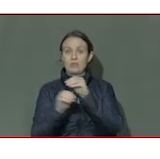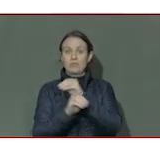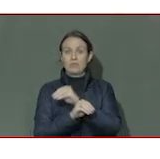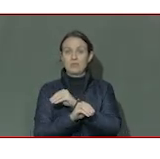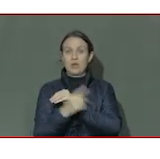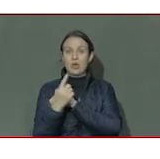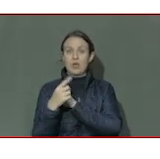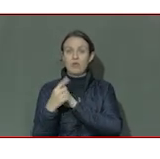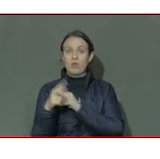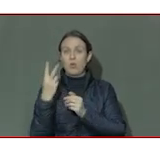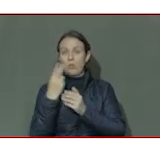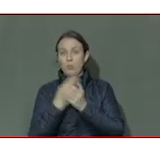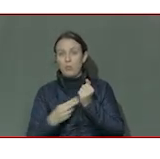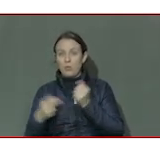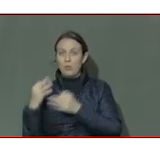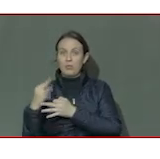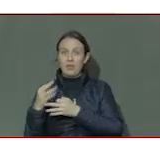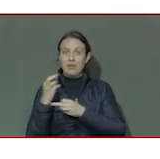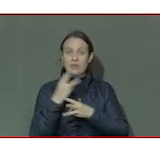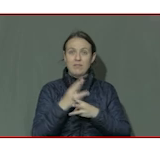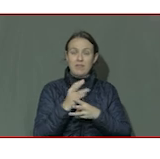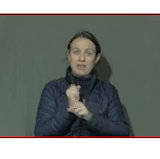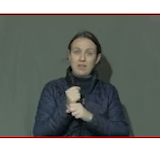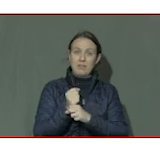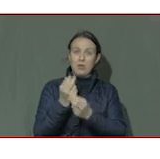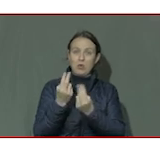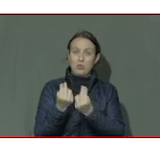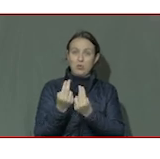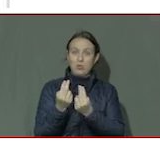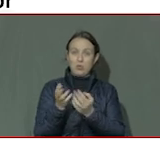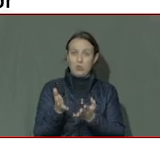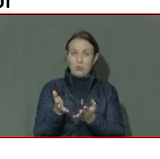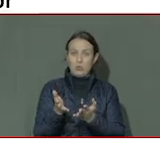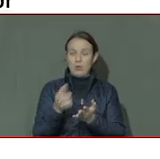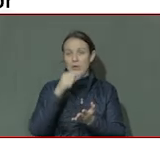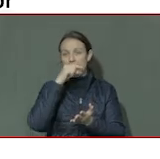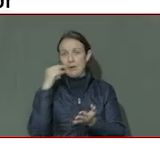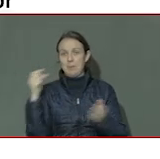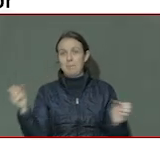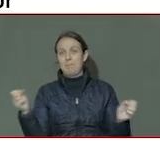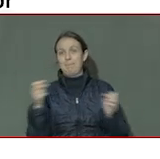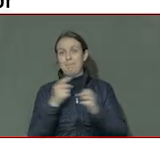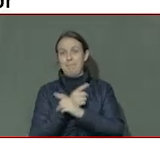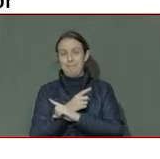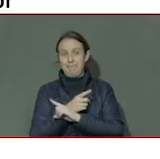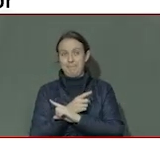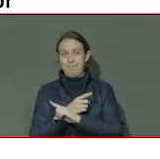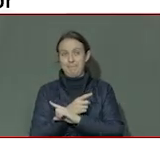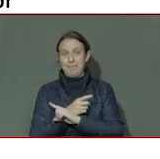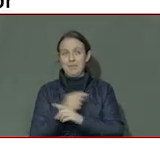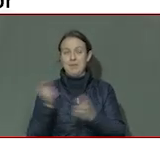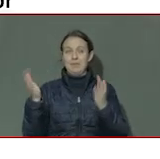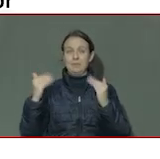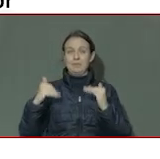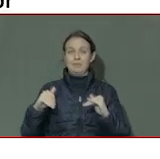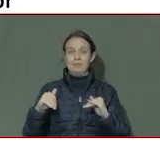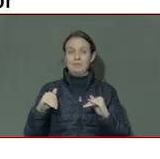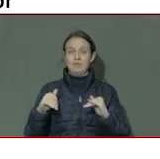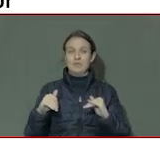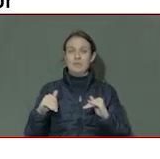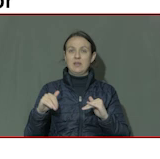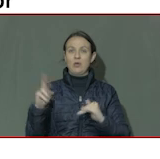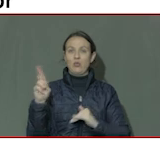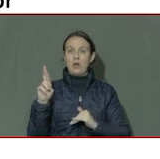both parents. This is crossing over, and then random arrangement of chromosomes at